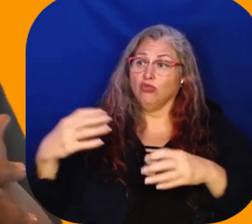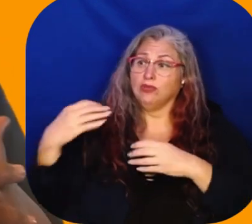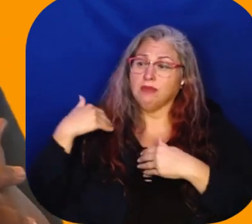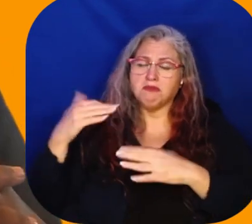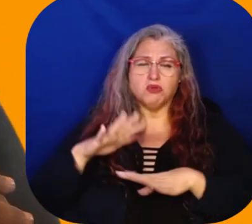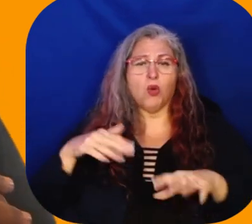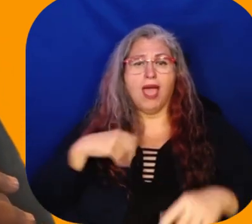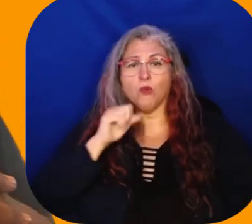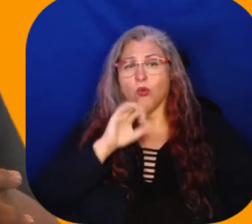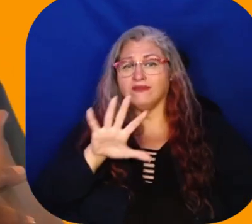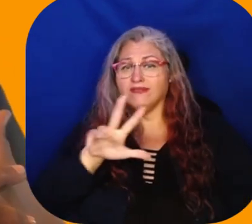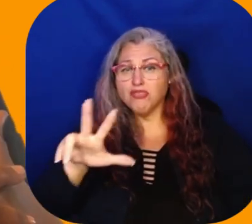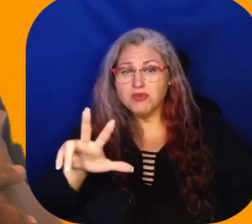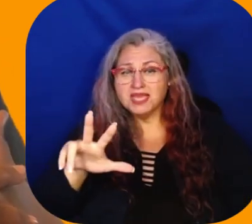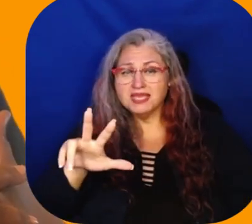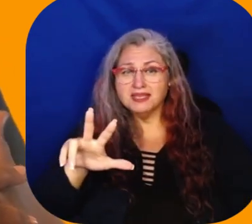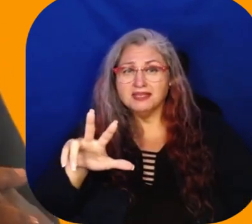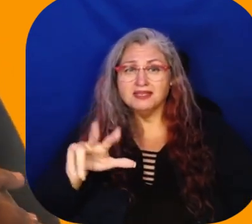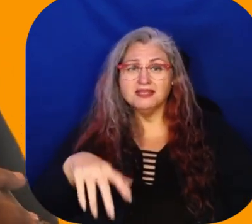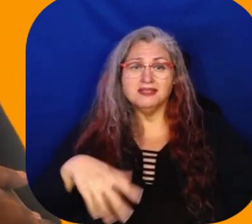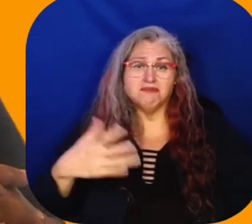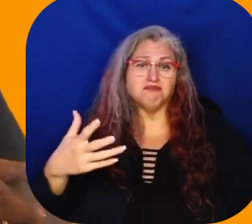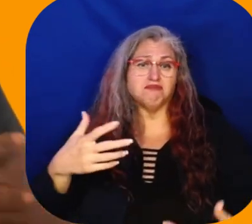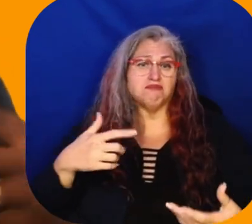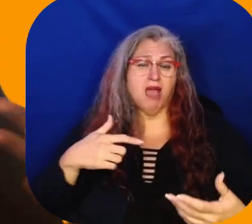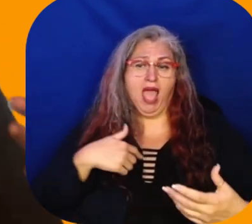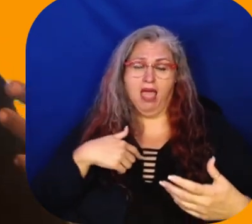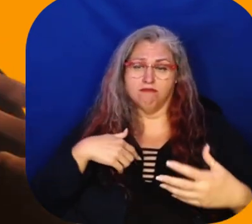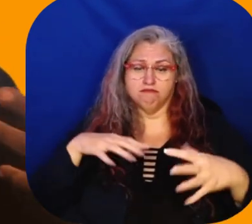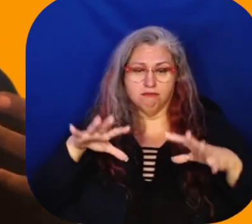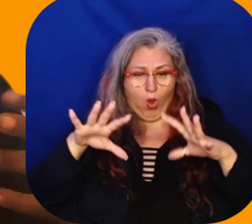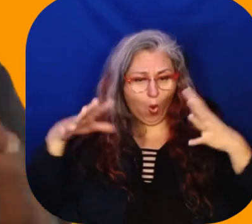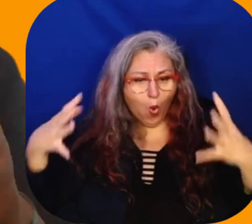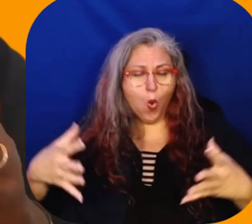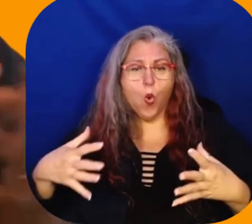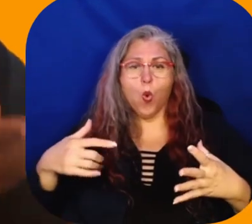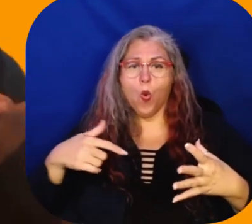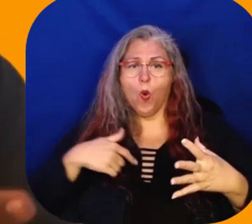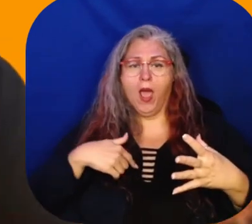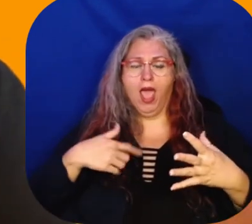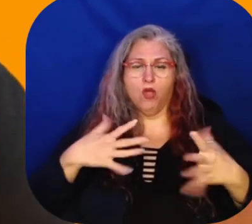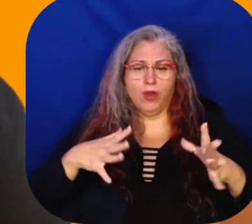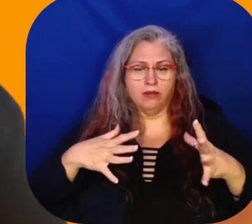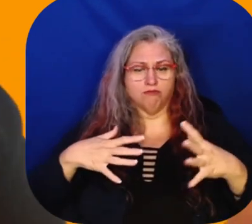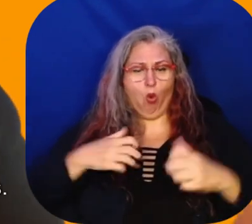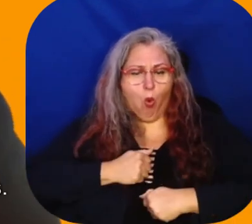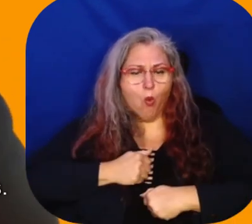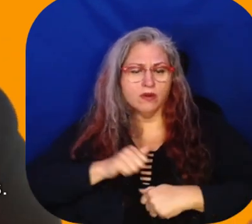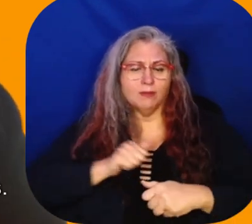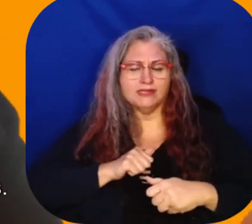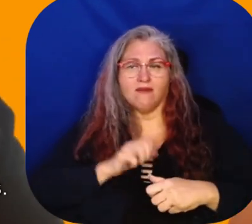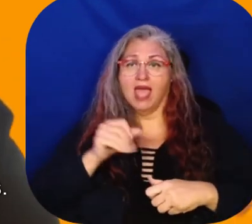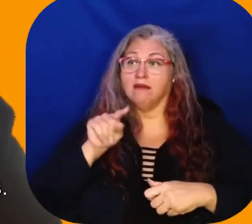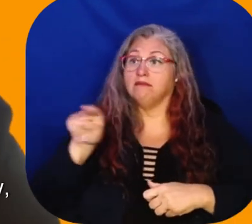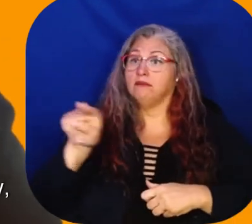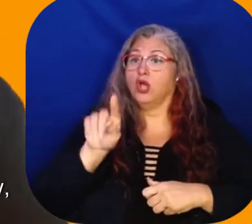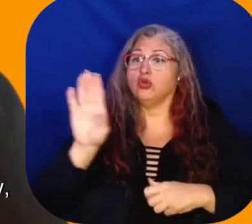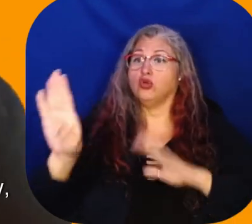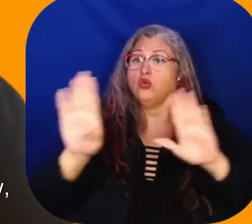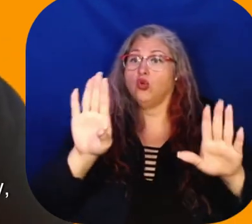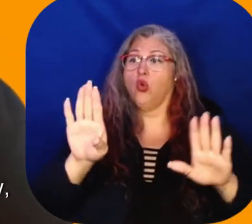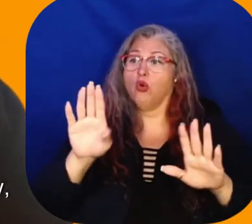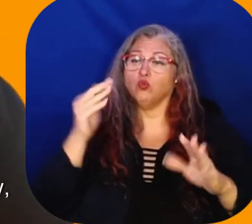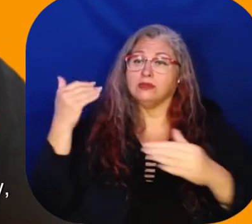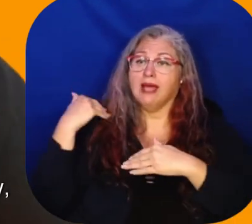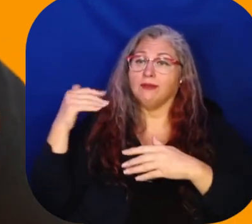old. I'm whole. I got a hold of myself, and it's other people's responsibility to have a hold of themselves.